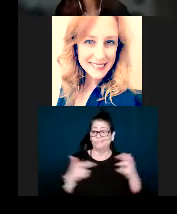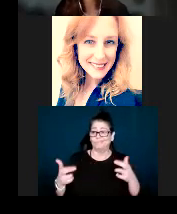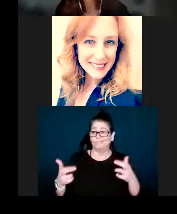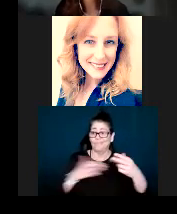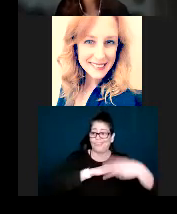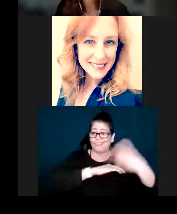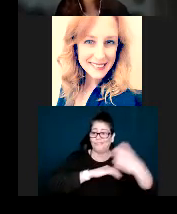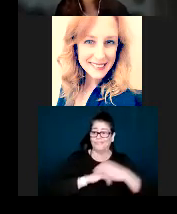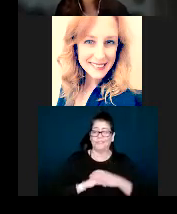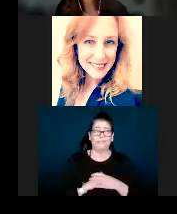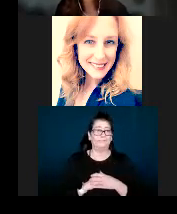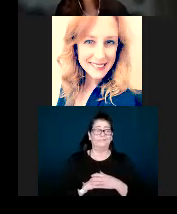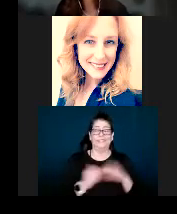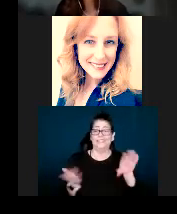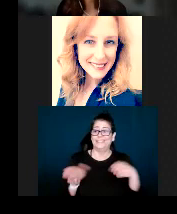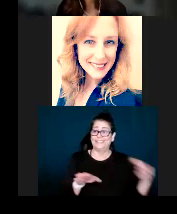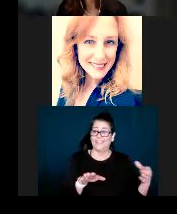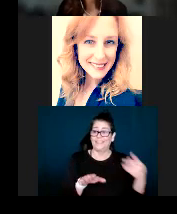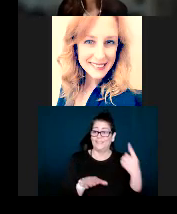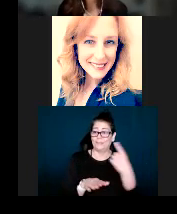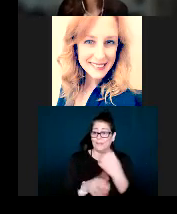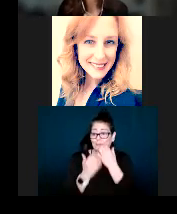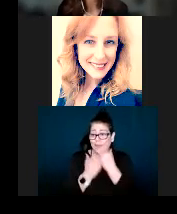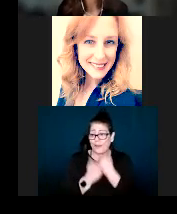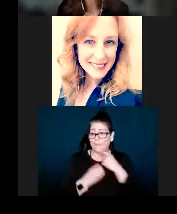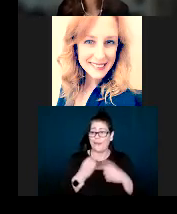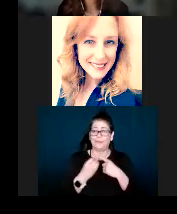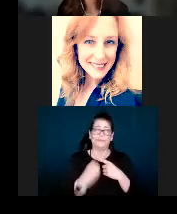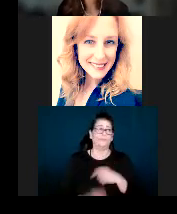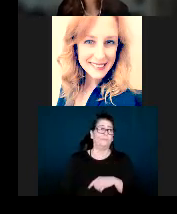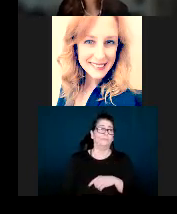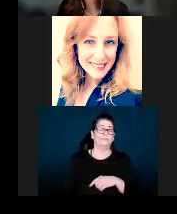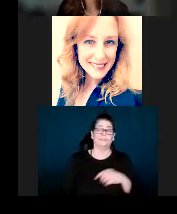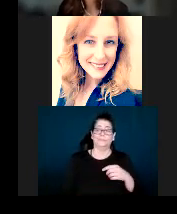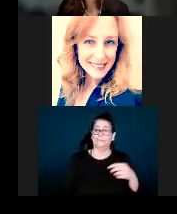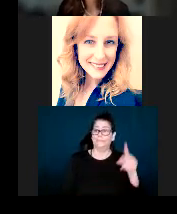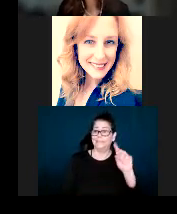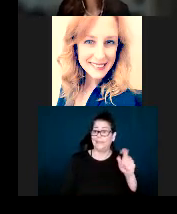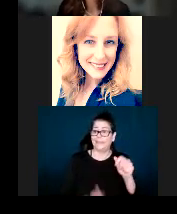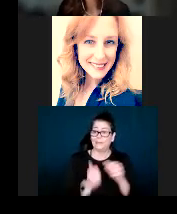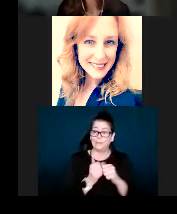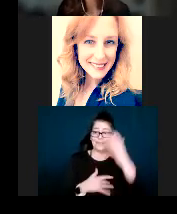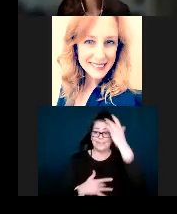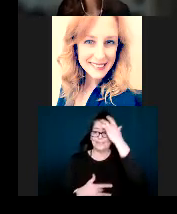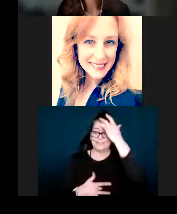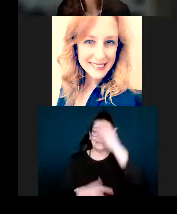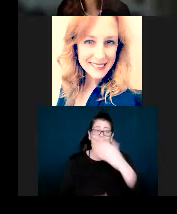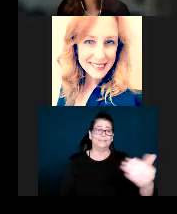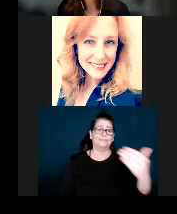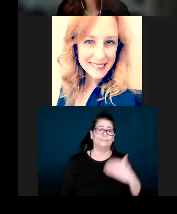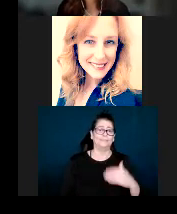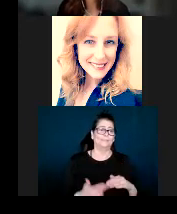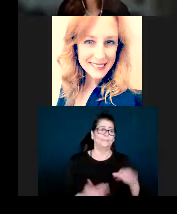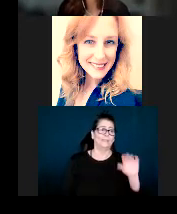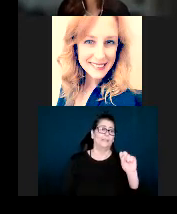a diagnosis of a terminal disease. And lastly, we have the sociocultural crises. And these